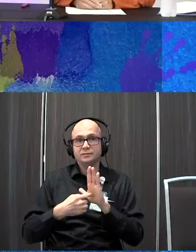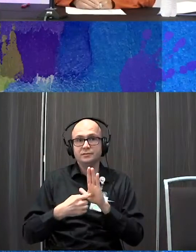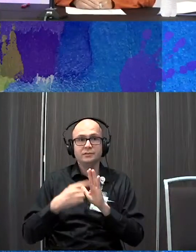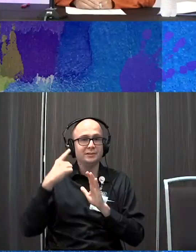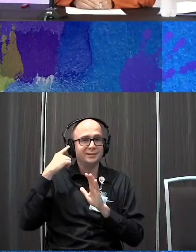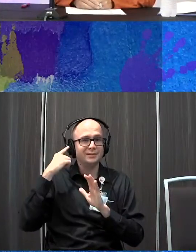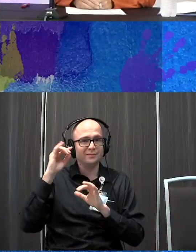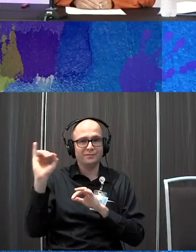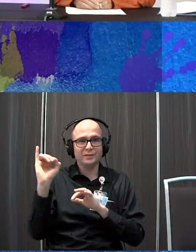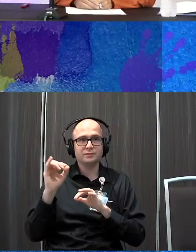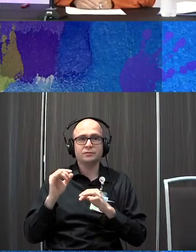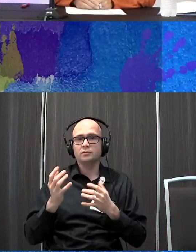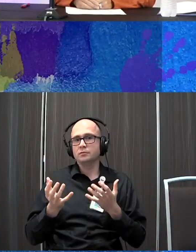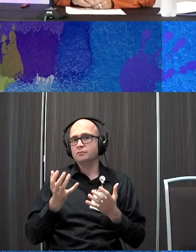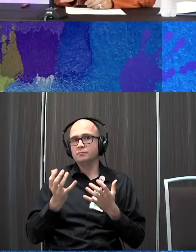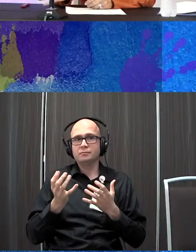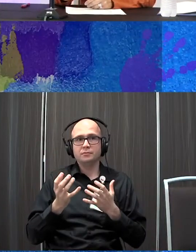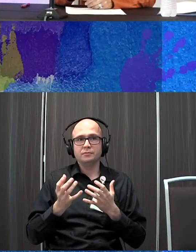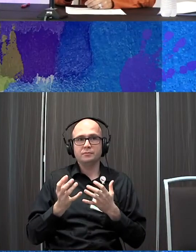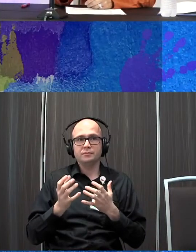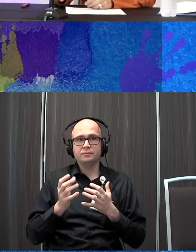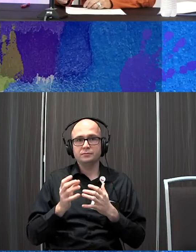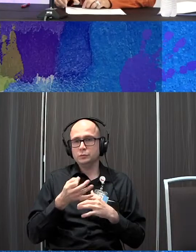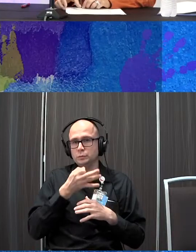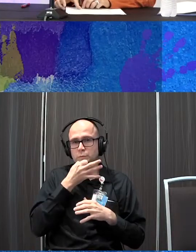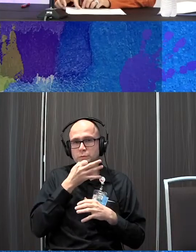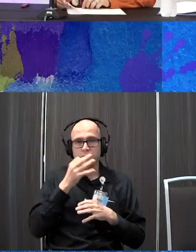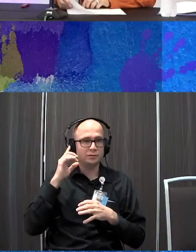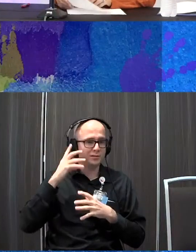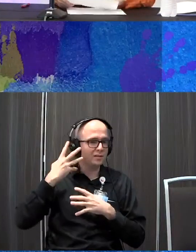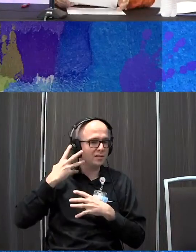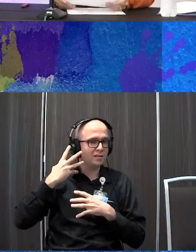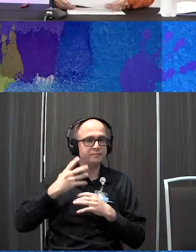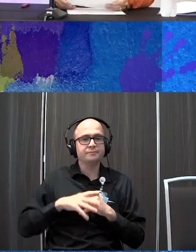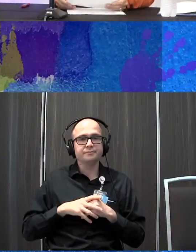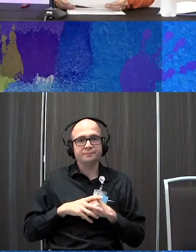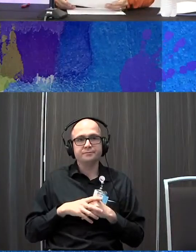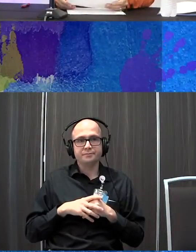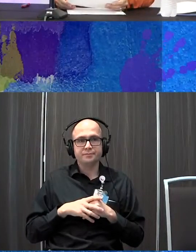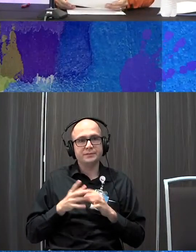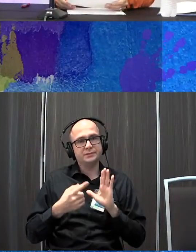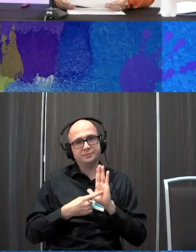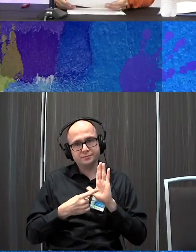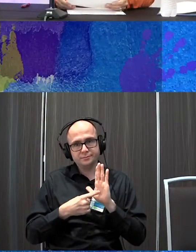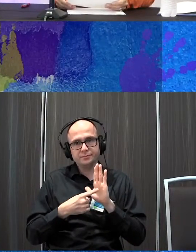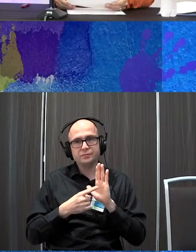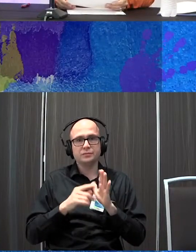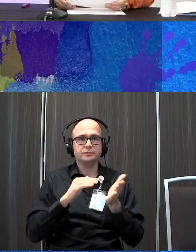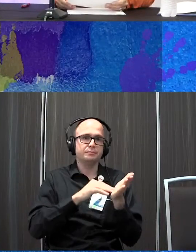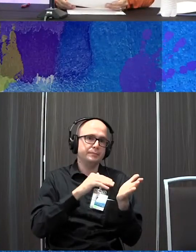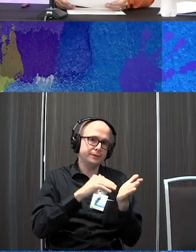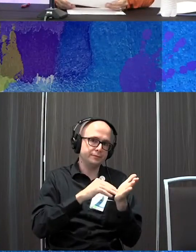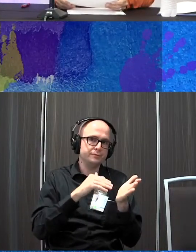ear infection or is probably getting ready to have an ear infection or has some fluid in his ear. So that's more of an example of the medical